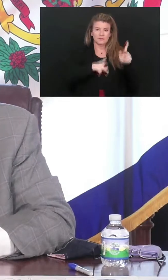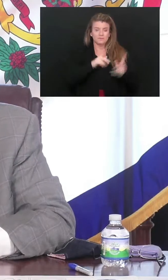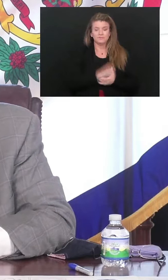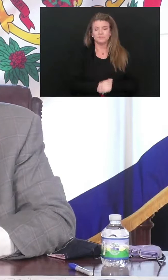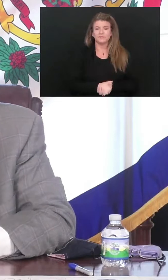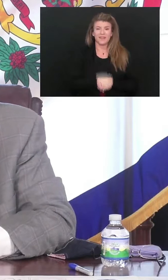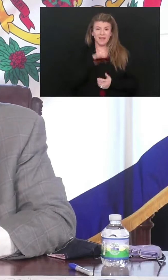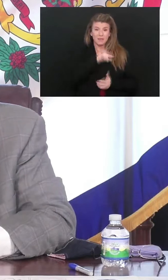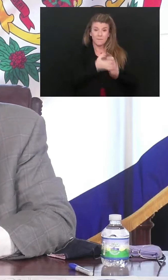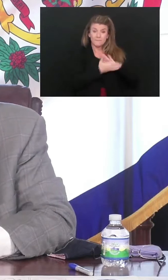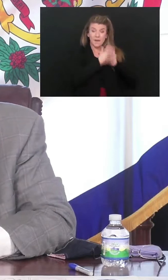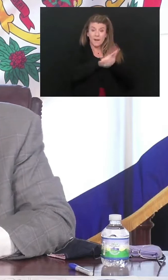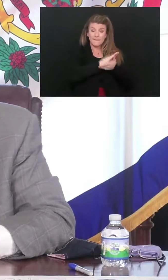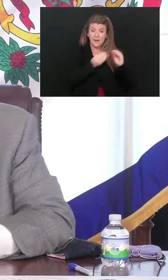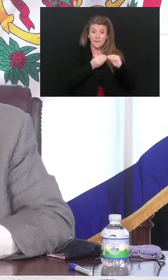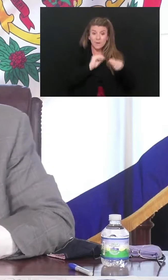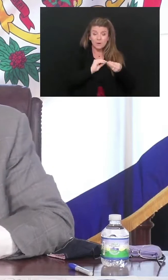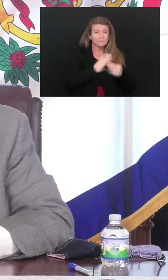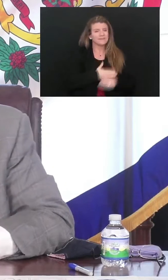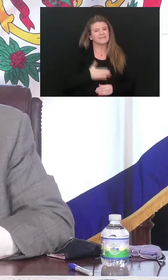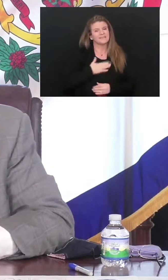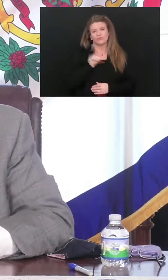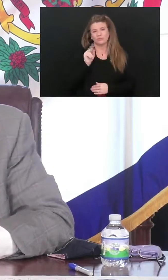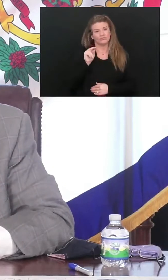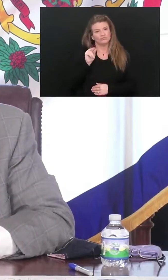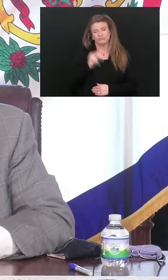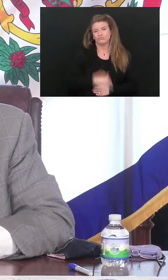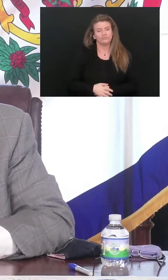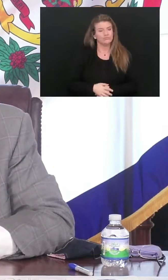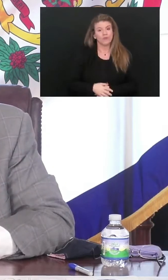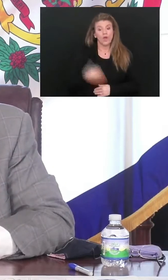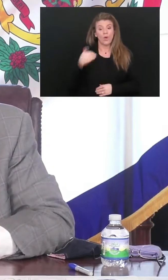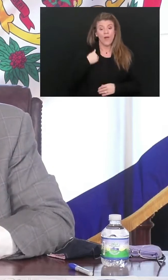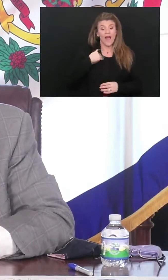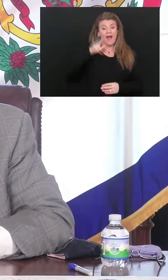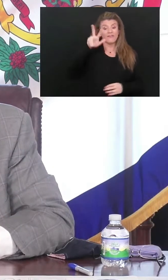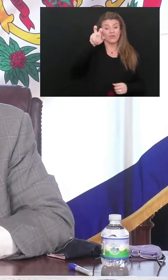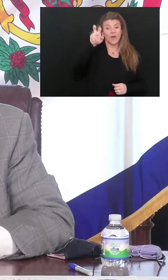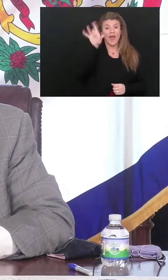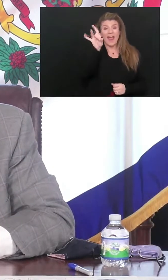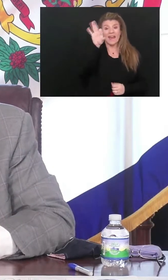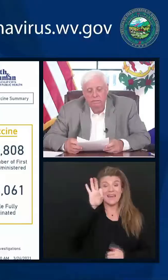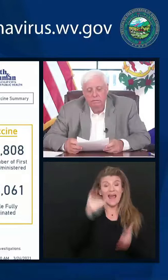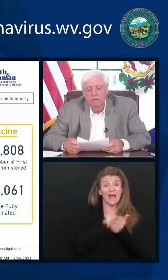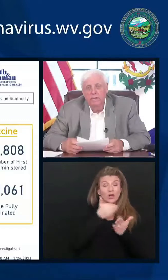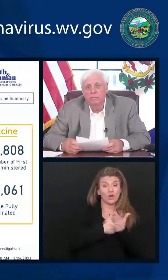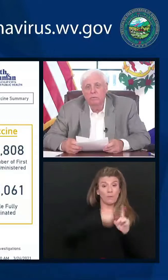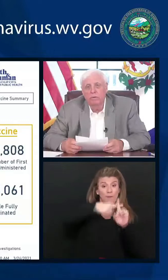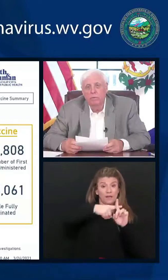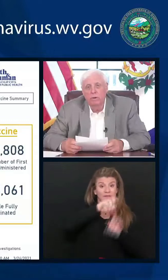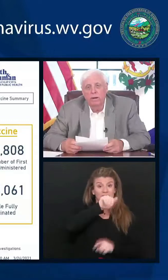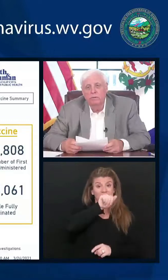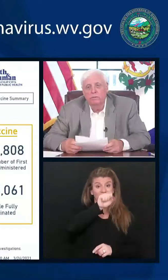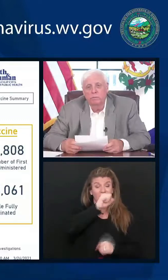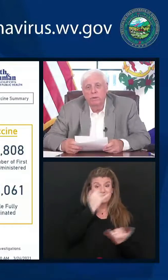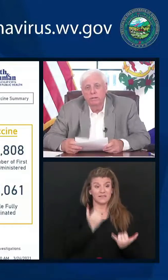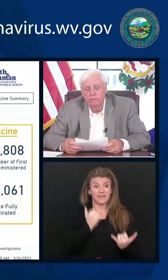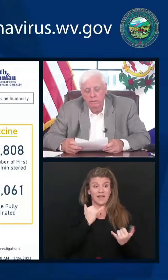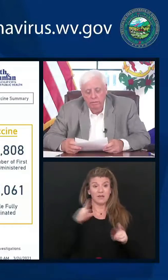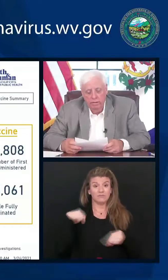Don't let them become a number, please. We have 389 new positive cases in the last 24 hours